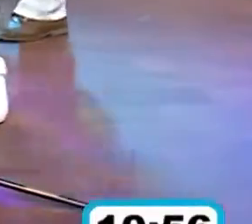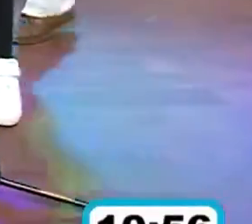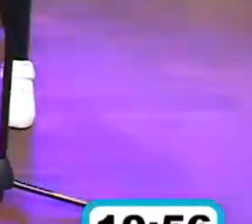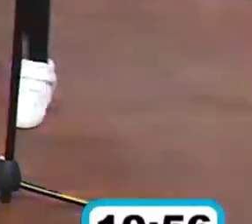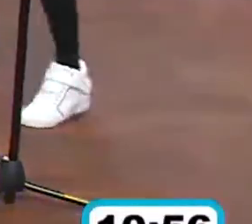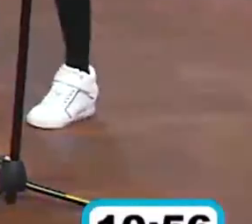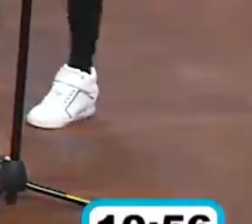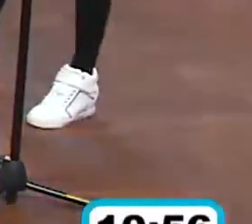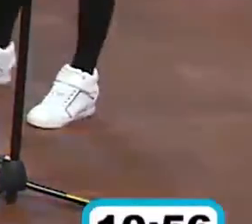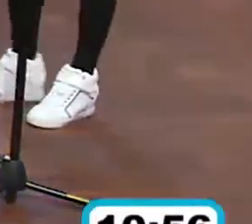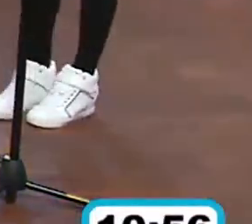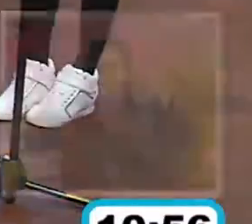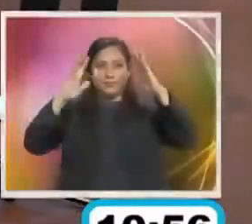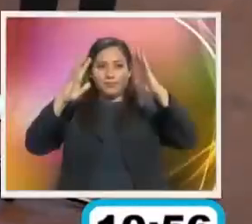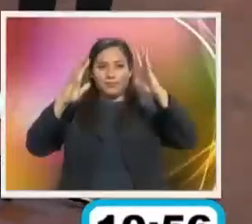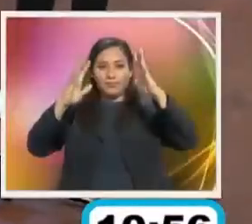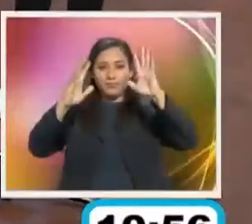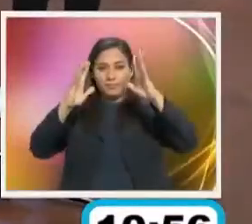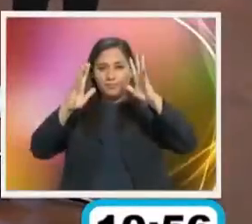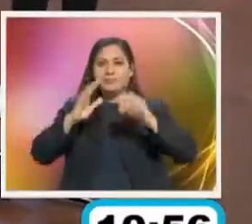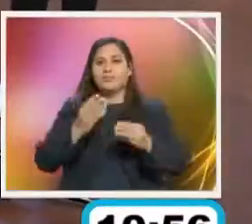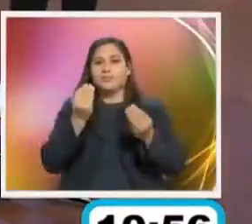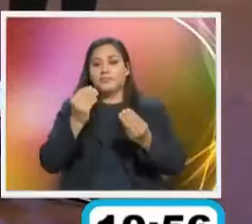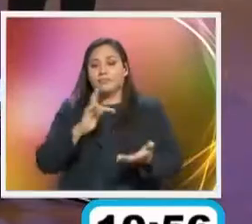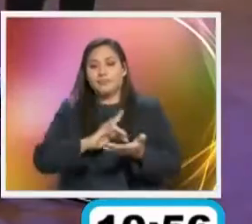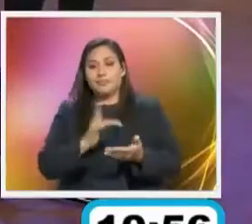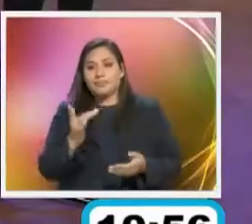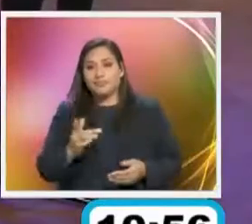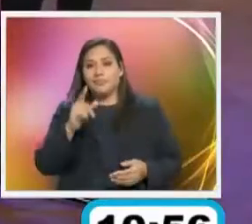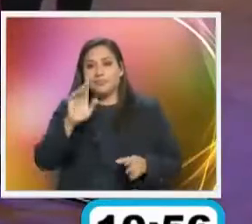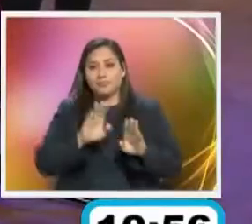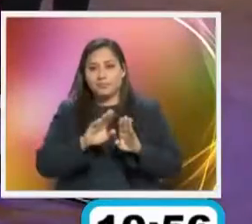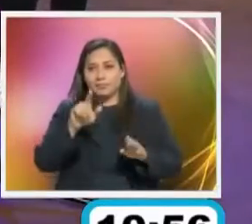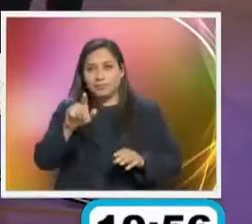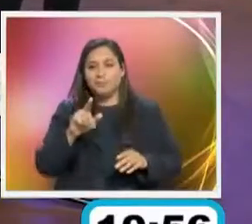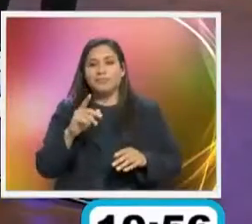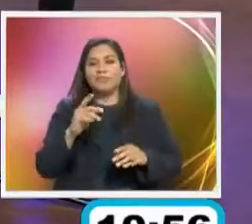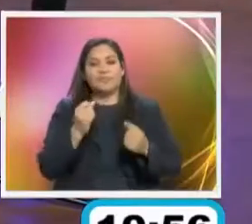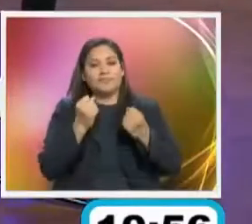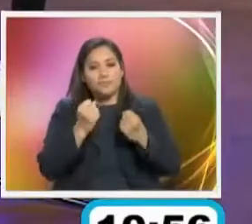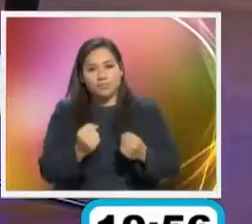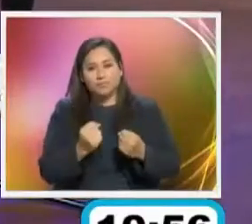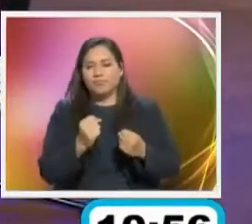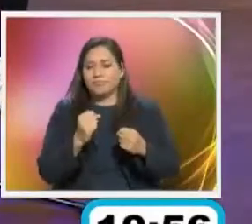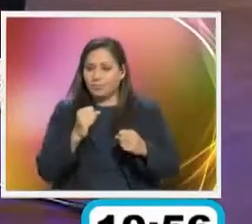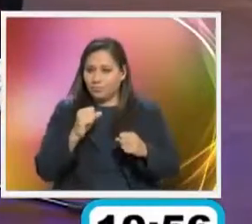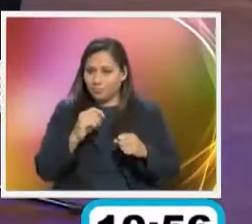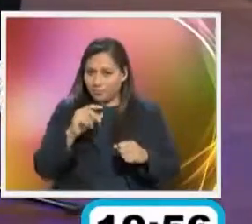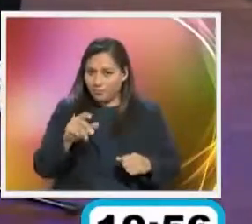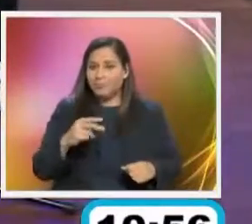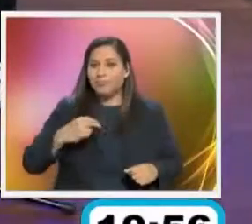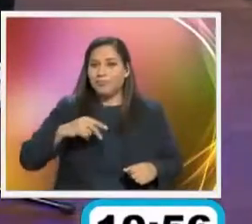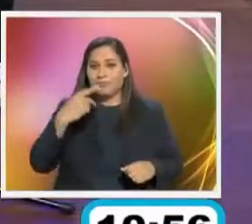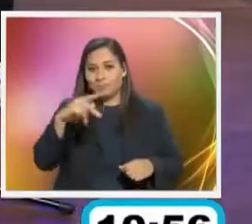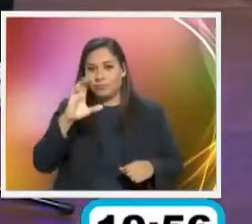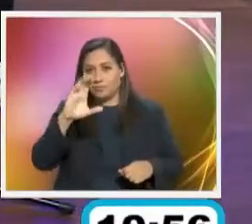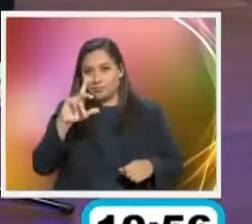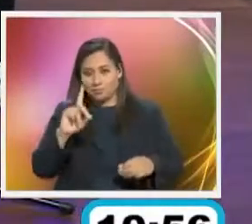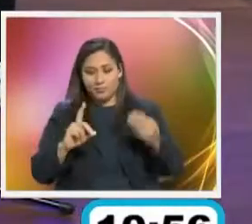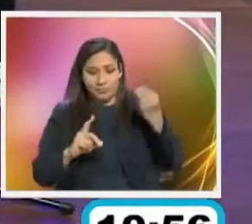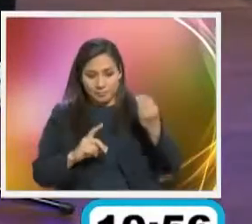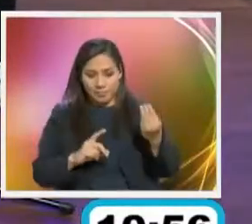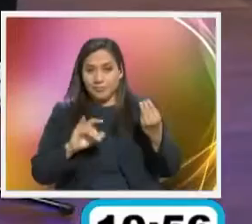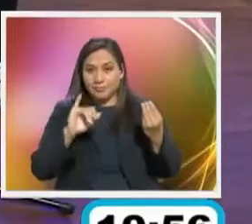¡Bravo! Moonlight, muchas gracias. Let's get this loud. Hagámoslo fuerte, hagámoslo sonoro. Aquí está su disco.